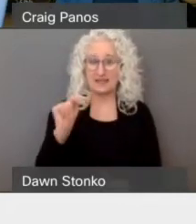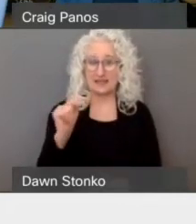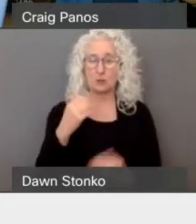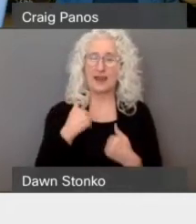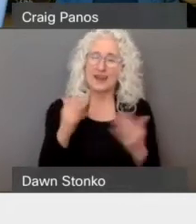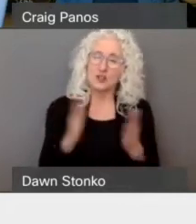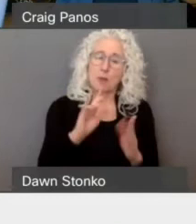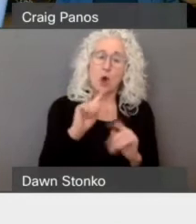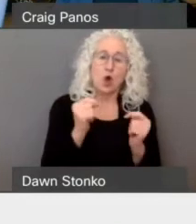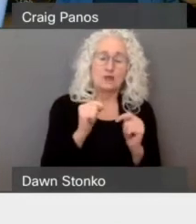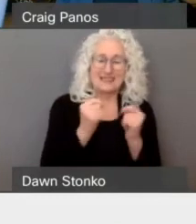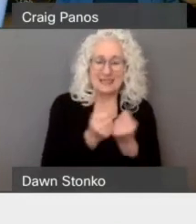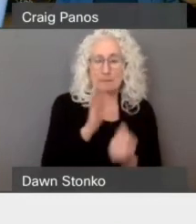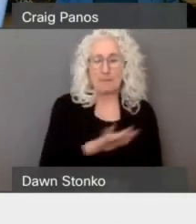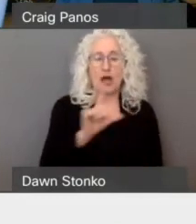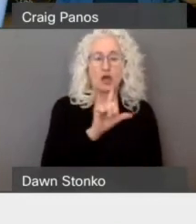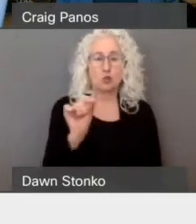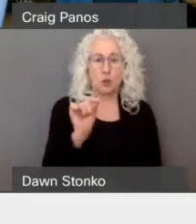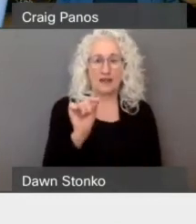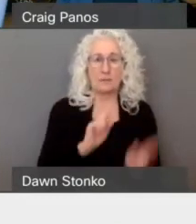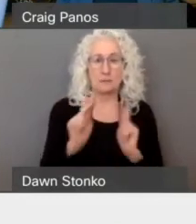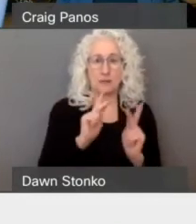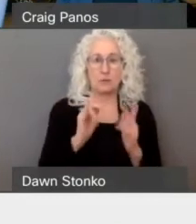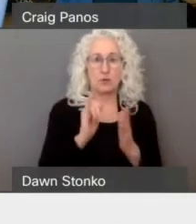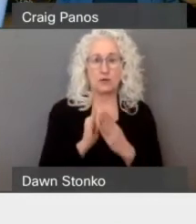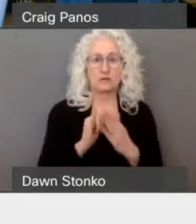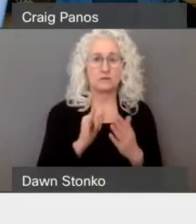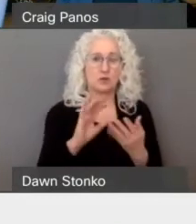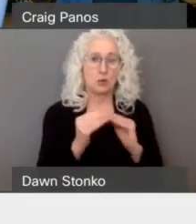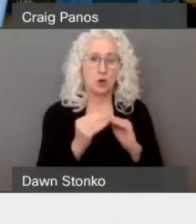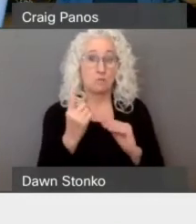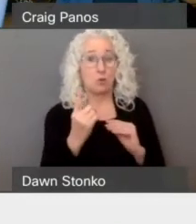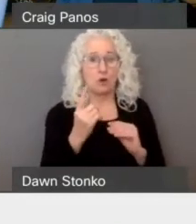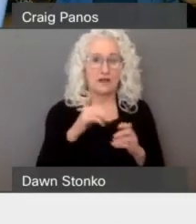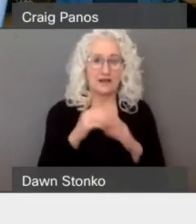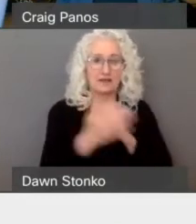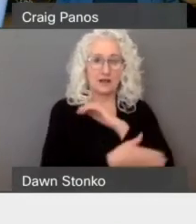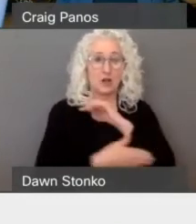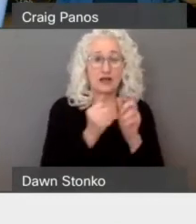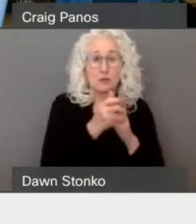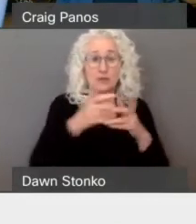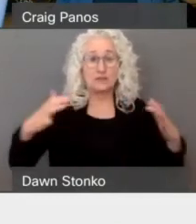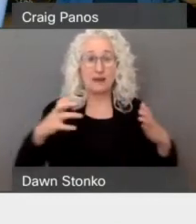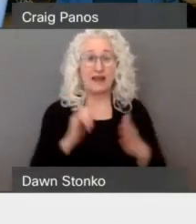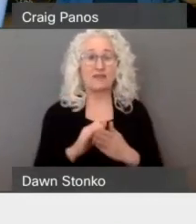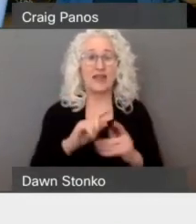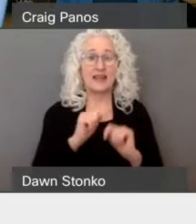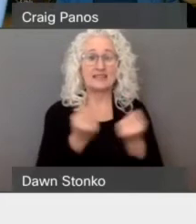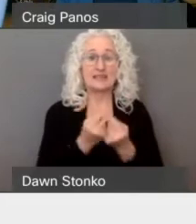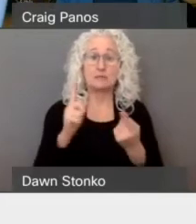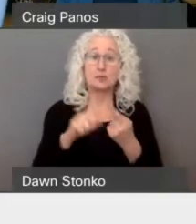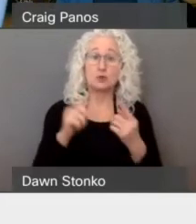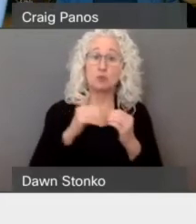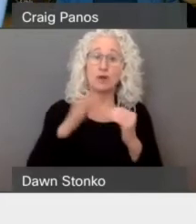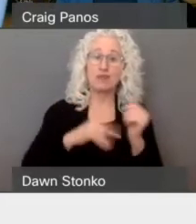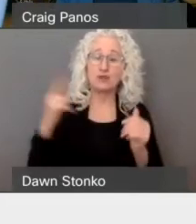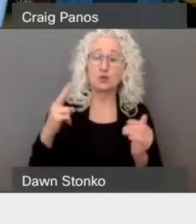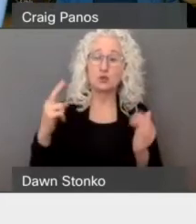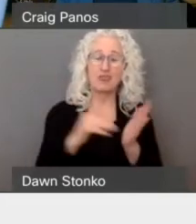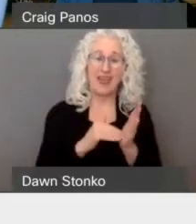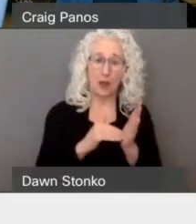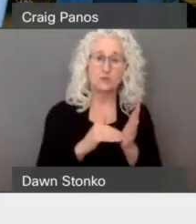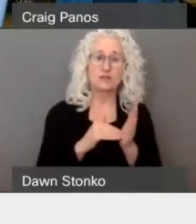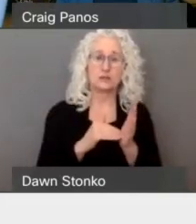20 as one of the #1 preferred SBA lenders in the country, and we expanded that team to over 2,000 employees because we knew